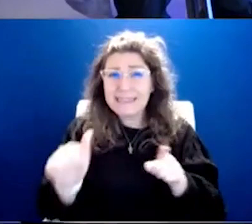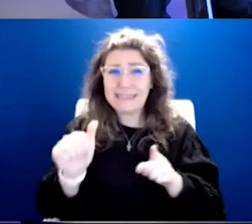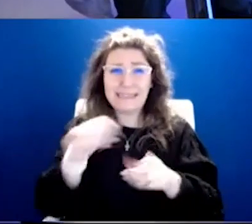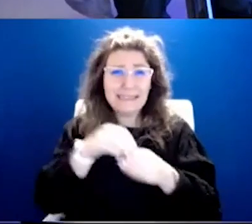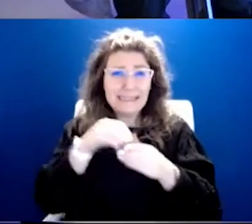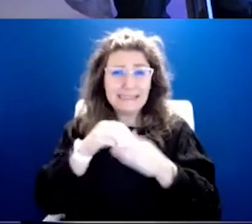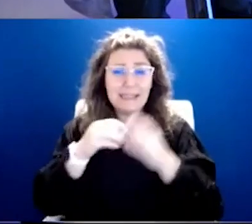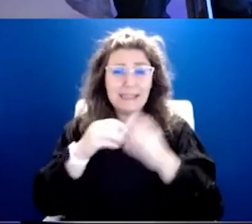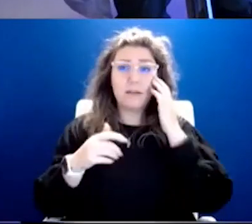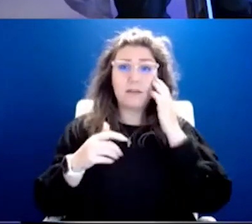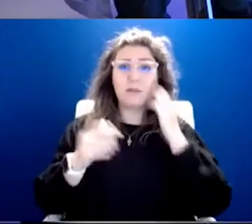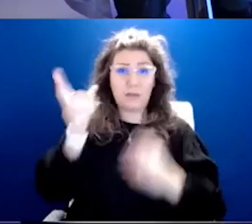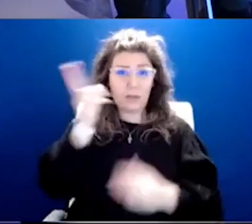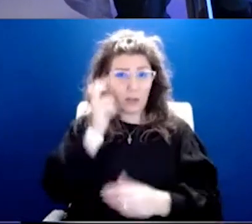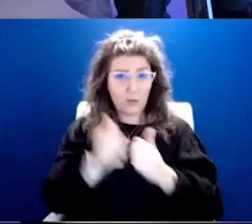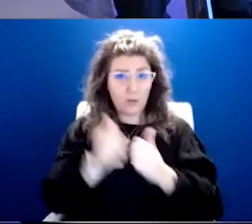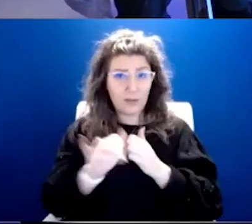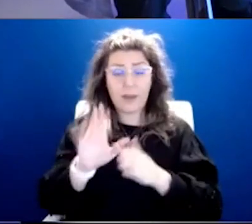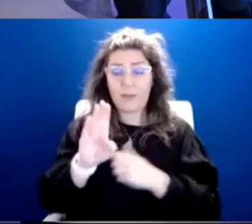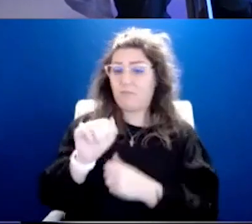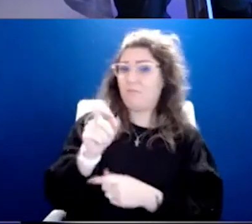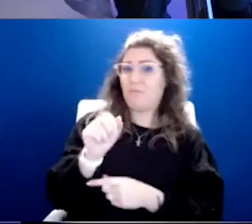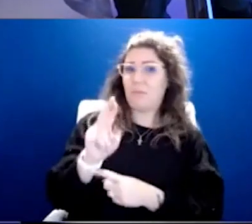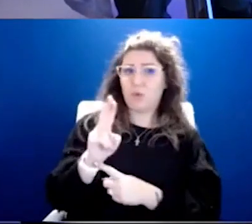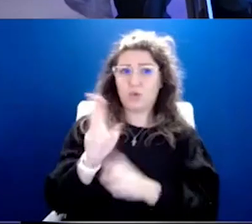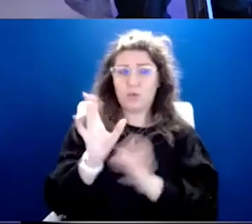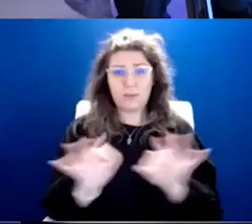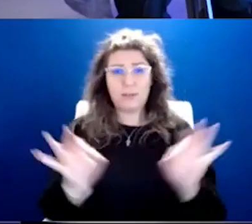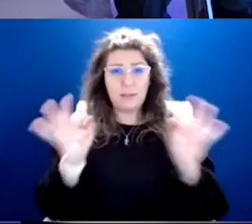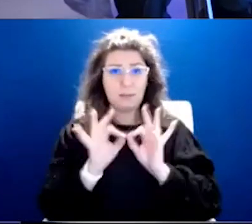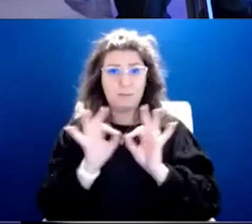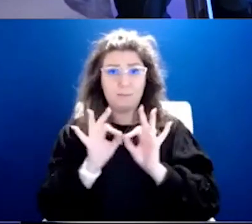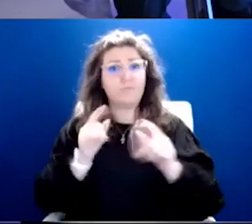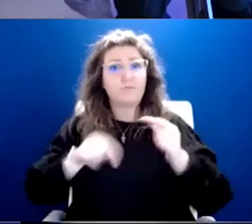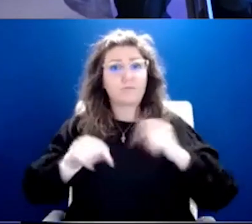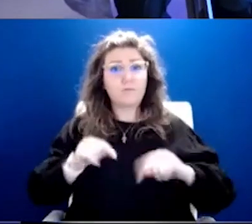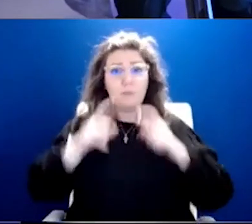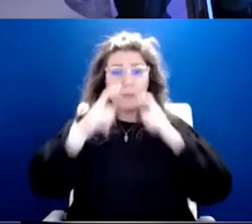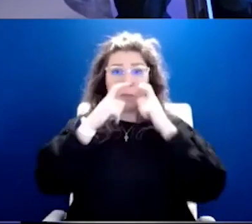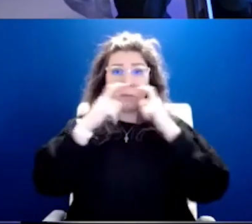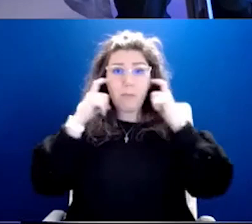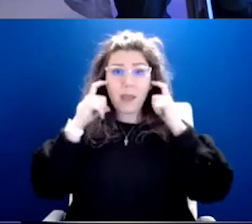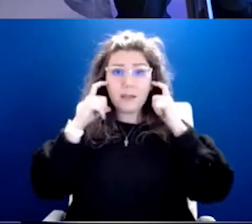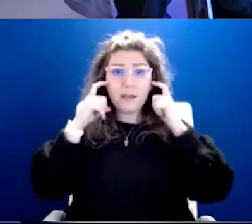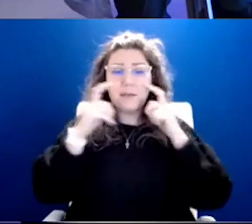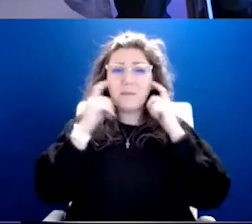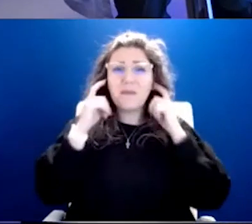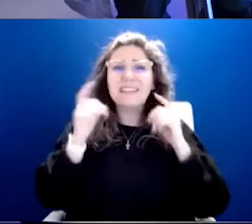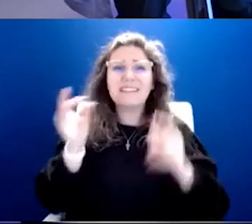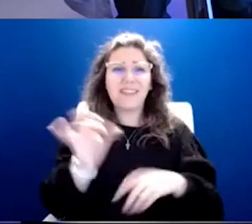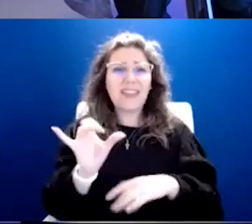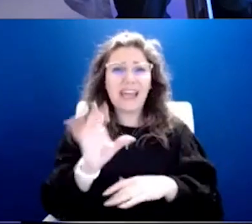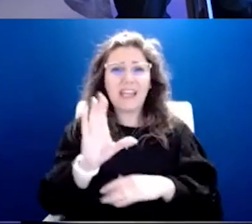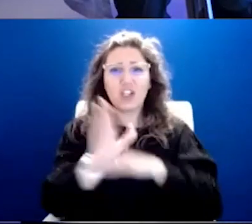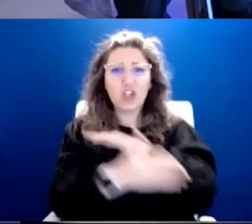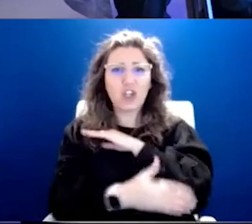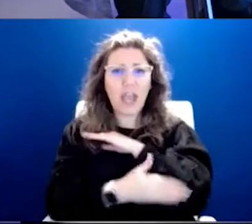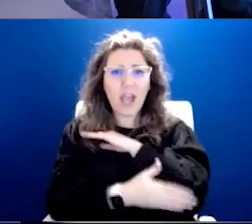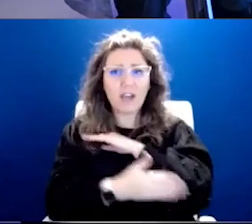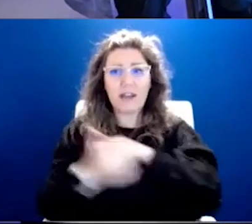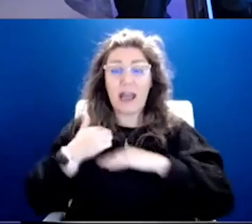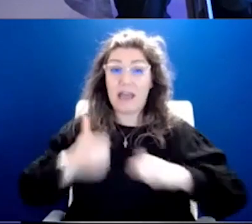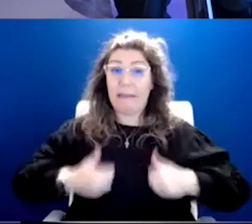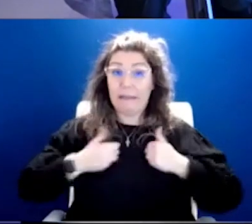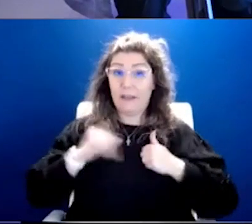you on that. Boosters are key. I want to go back to masking. What's masking like in your counties? And I live in Johnson County. And I've